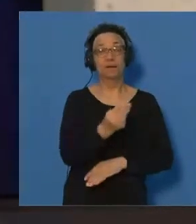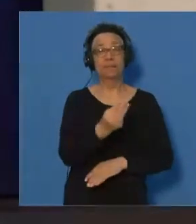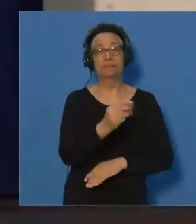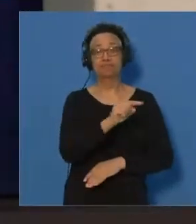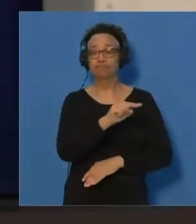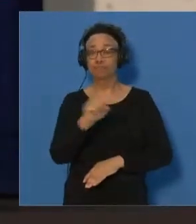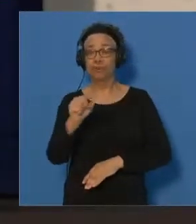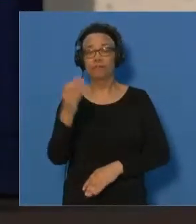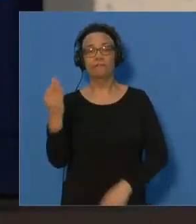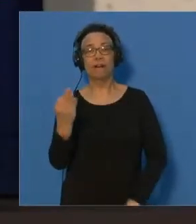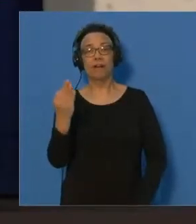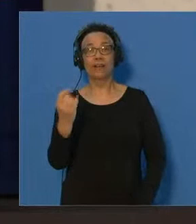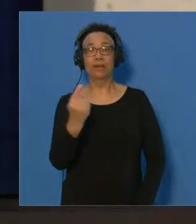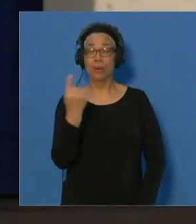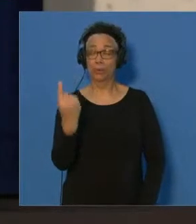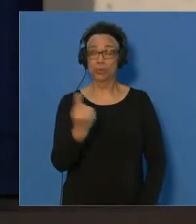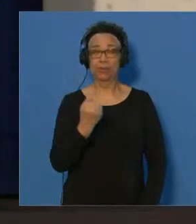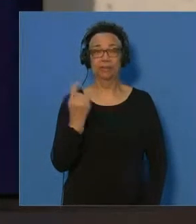to Friday only.